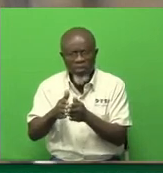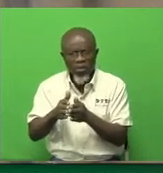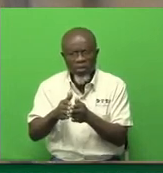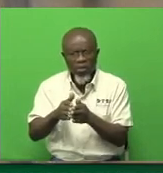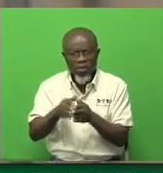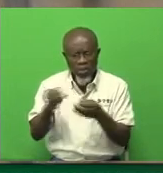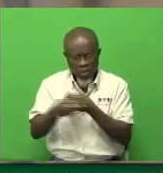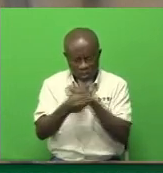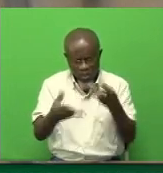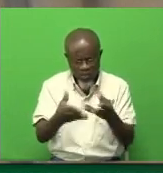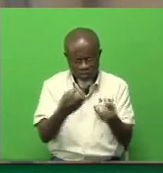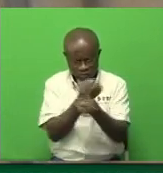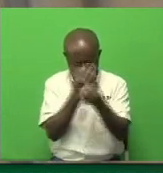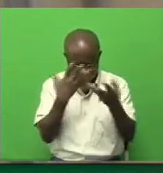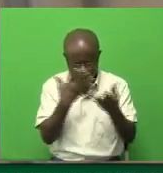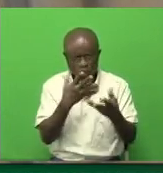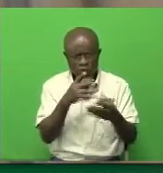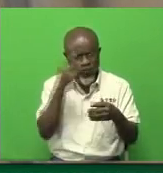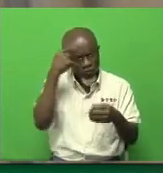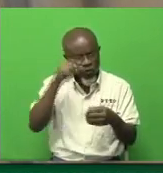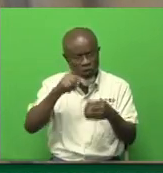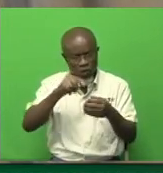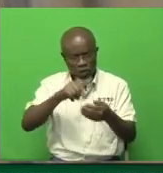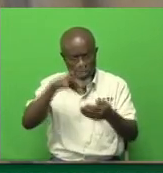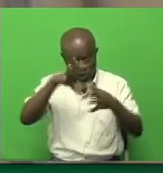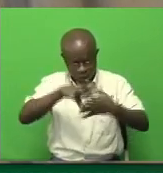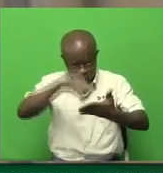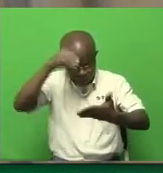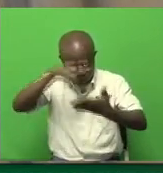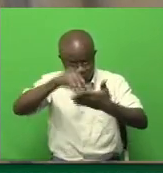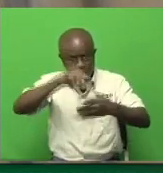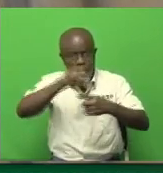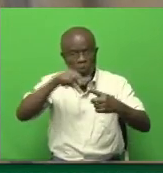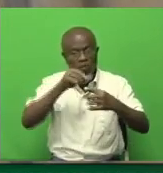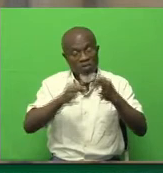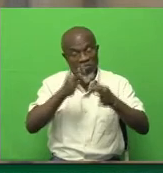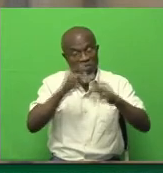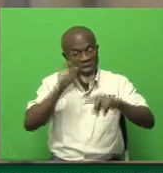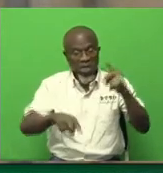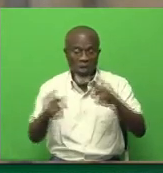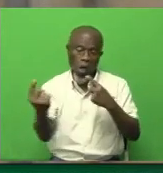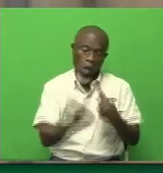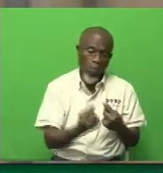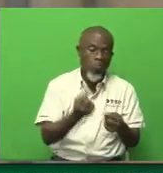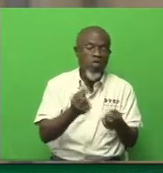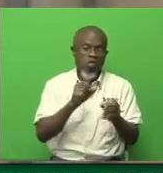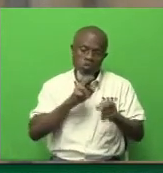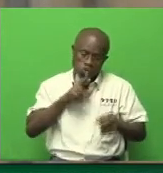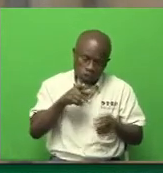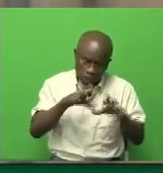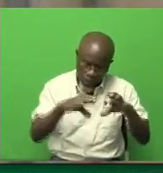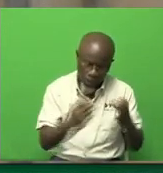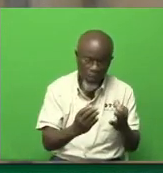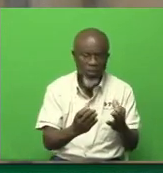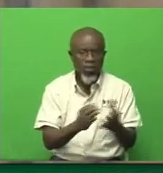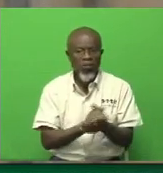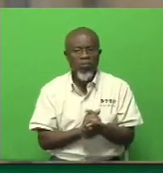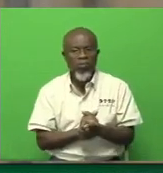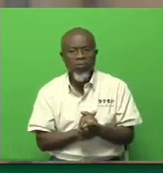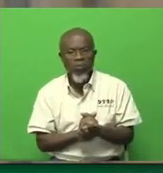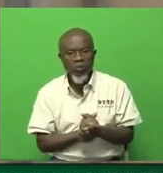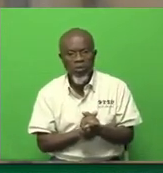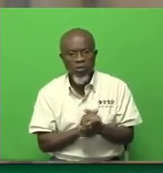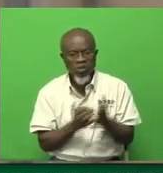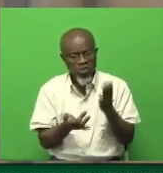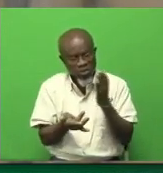requirement to modernize data collection management and Analysis at all levels of diminished education the Urgent requirement to produce